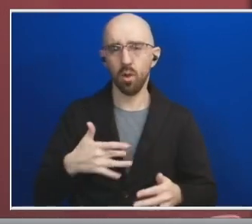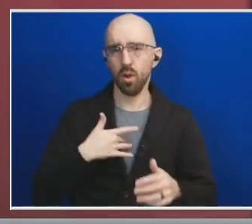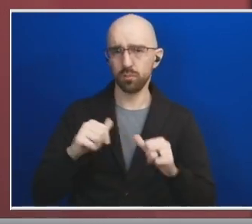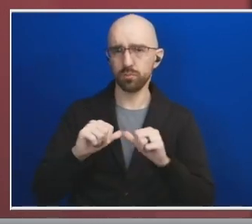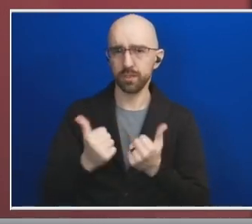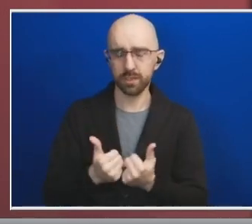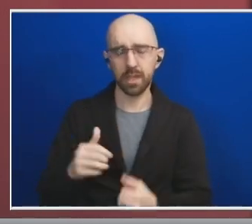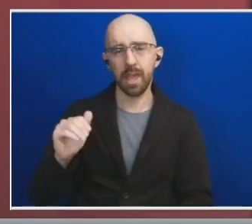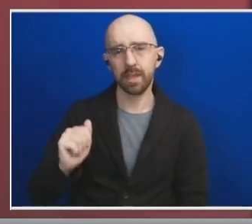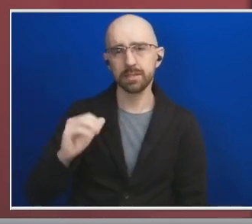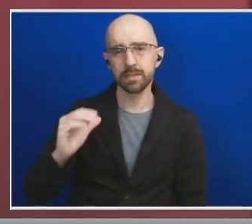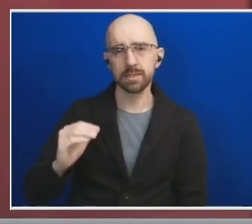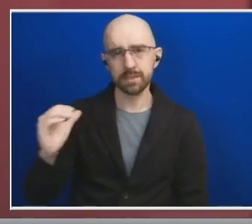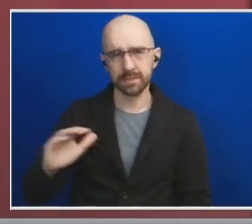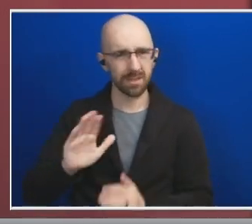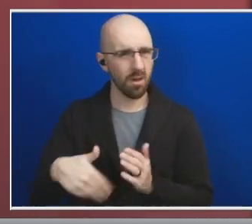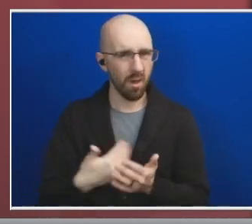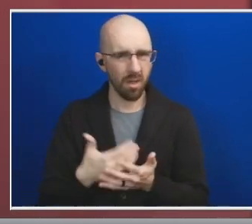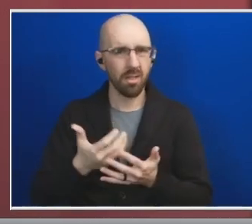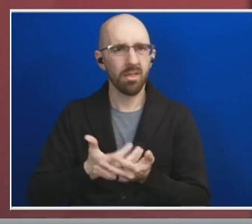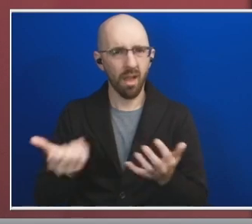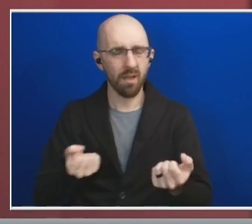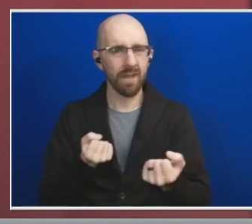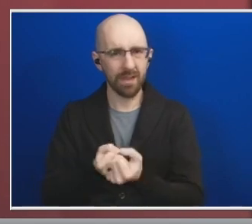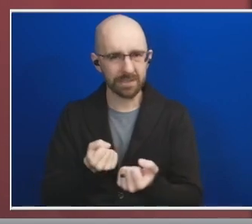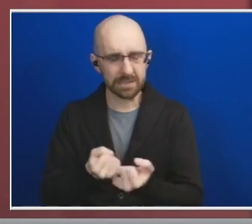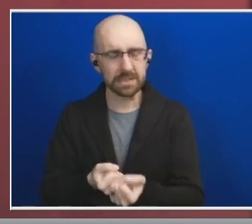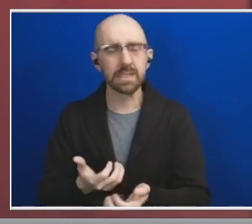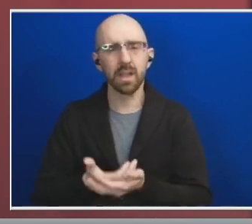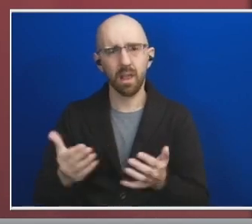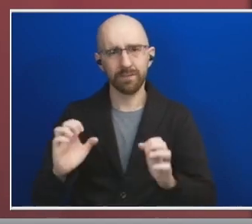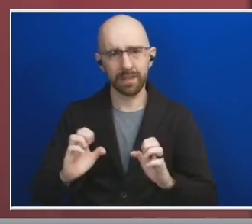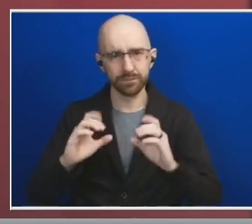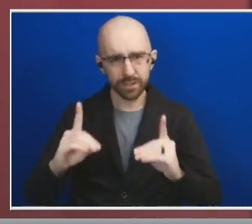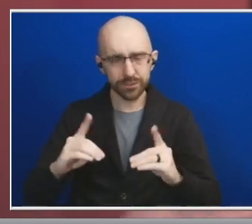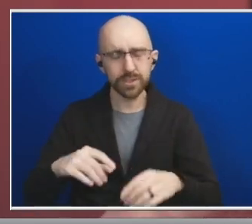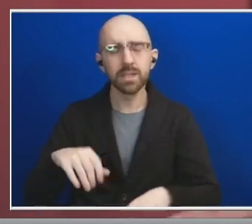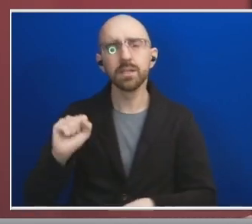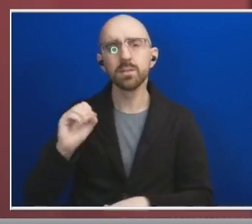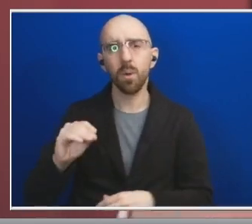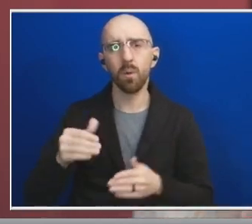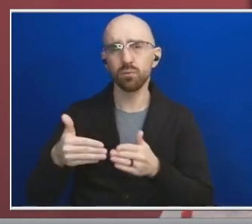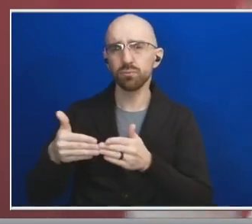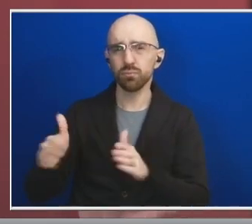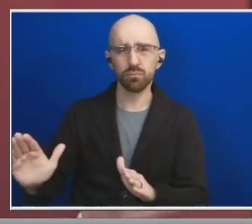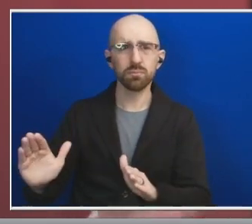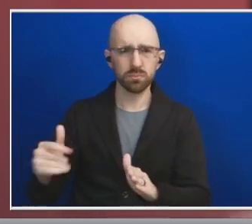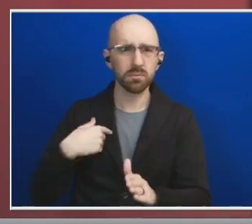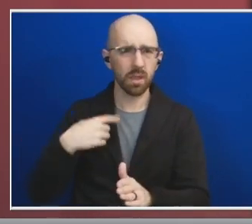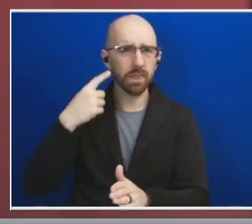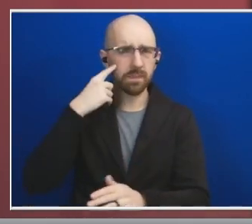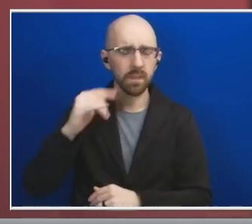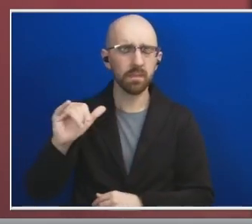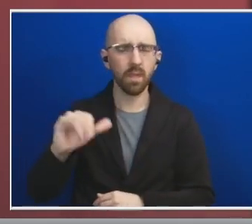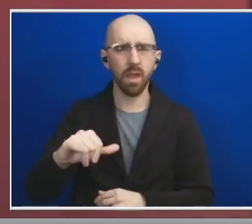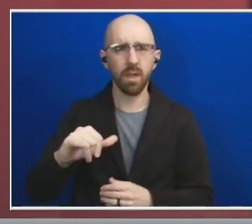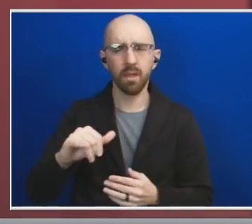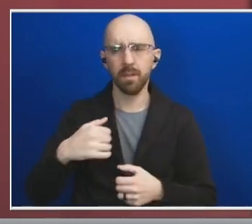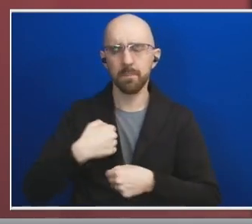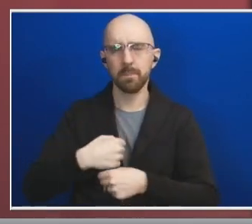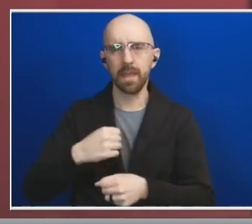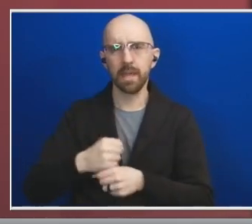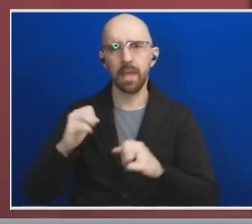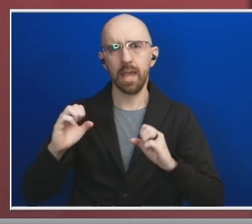all doing a lot of advocacy and a lot of education. And so in general, I think that making the education out there,